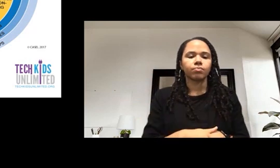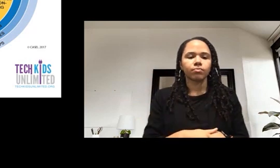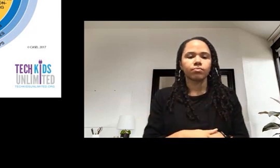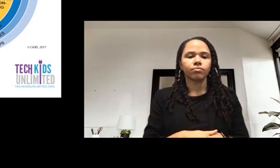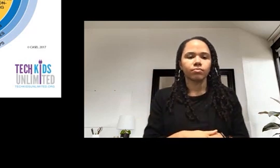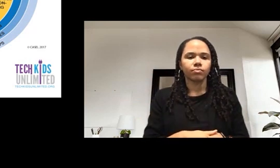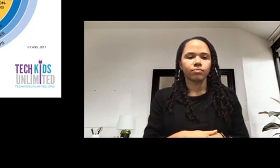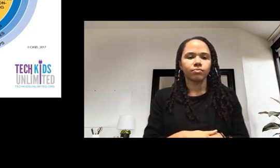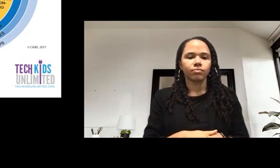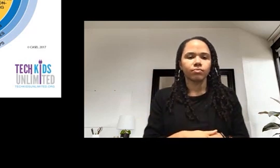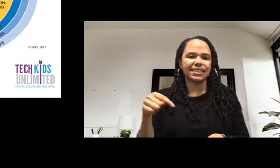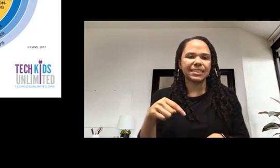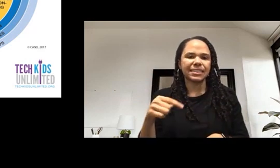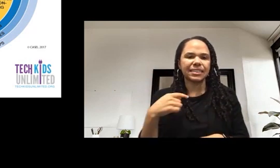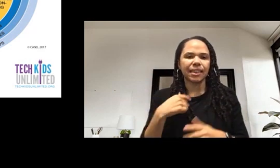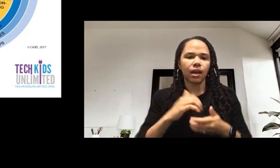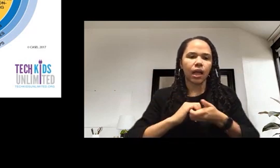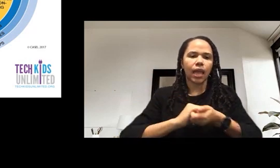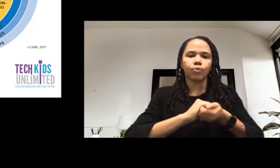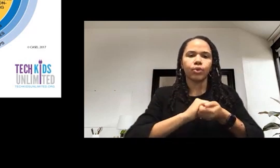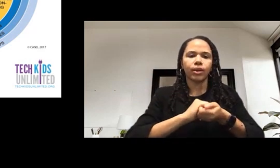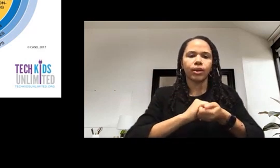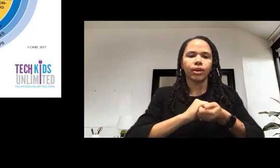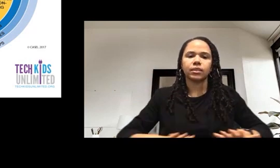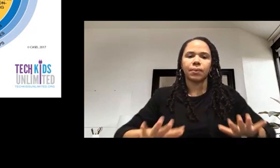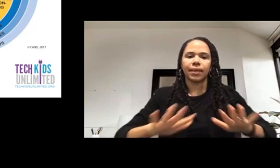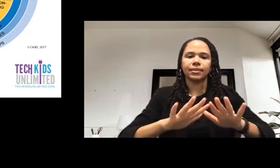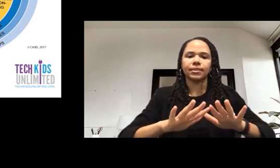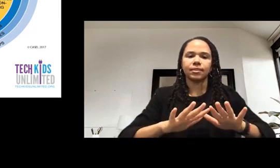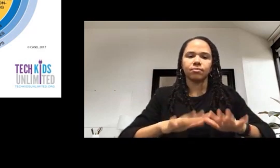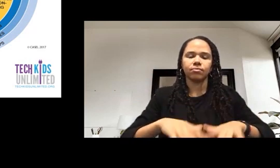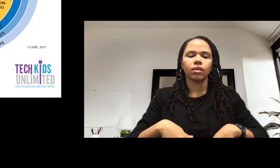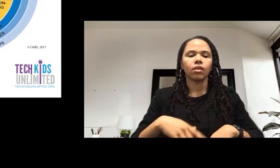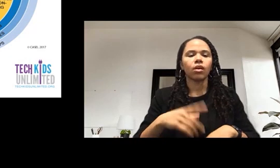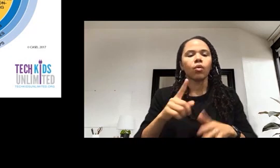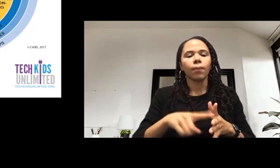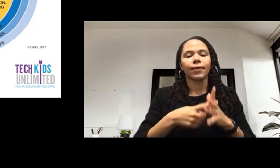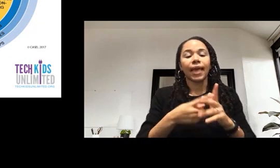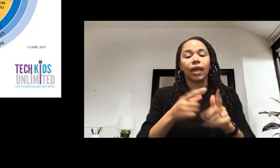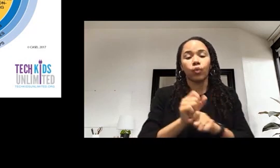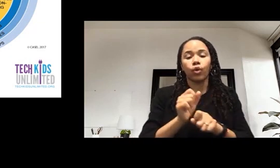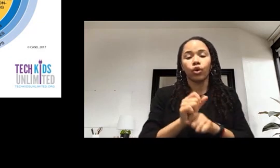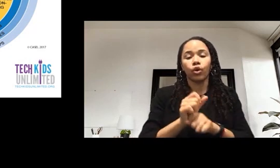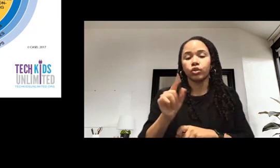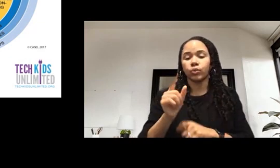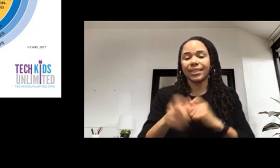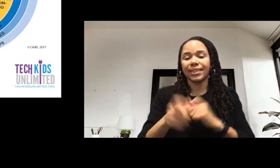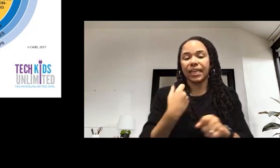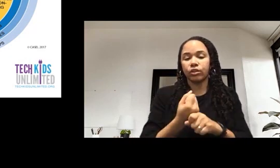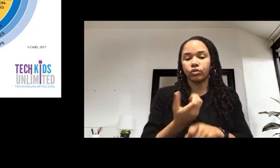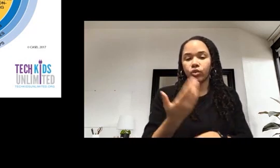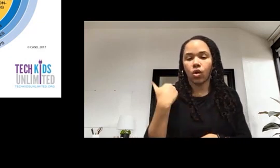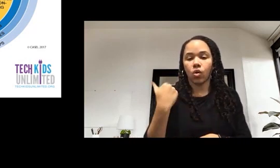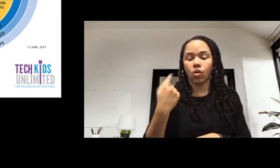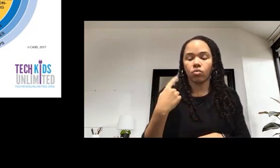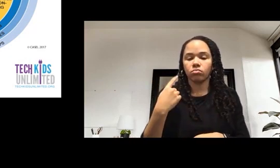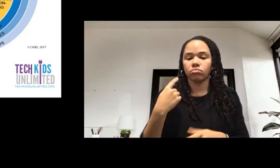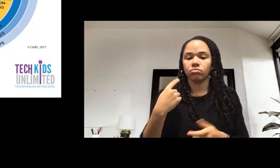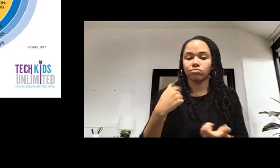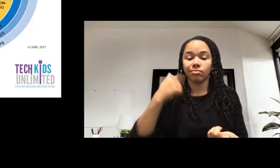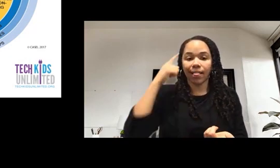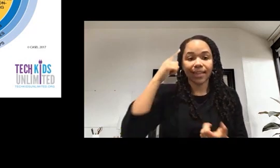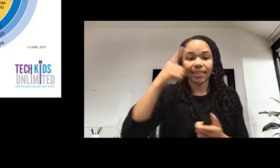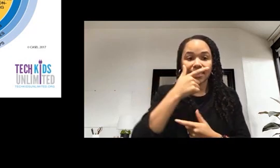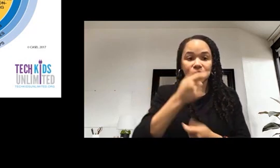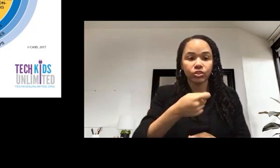and Emotional Learning, which began their work over 20 years ago. I think it's really interesting that we have really only as